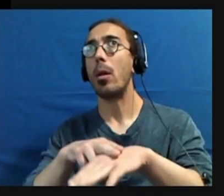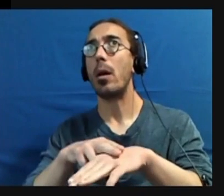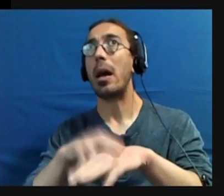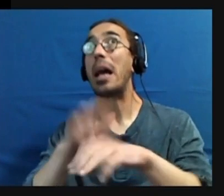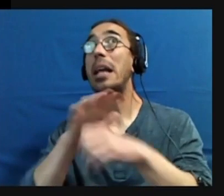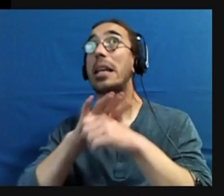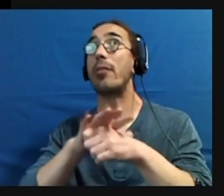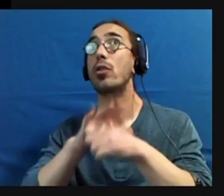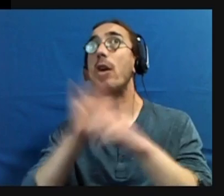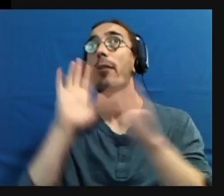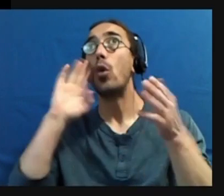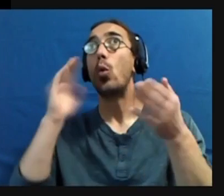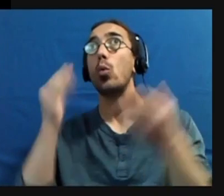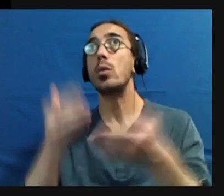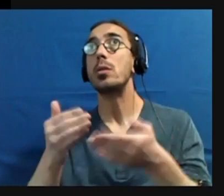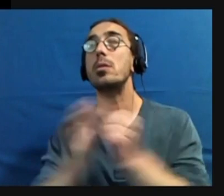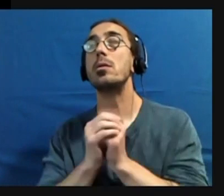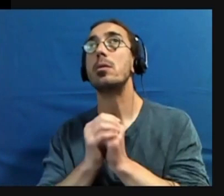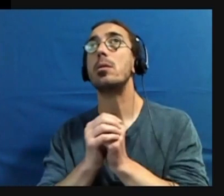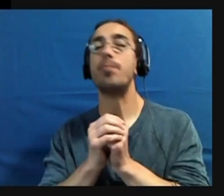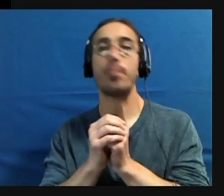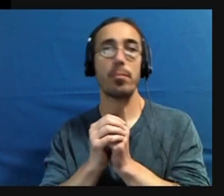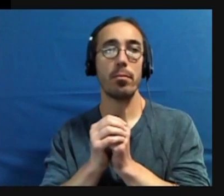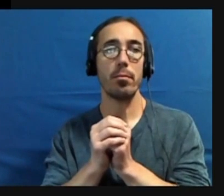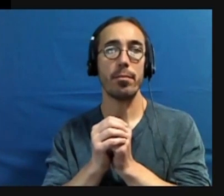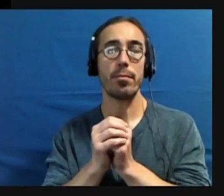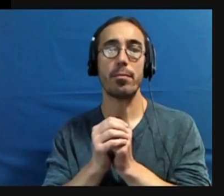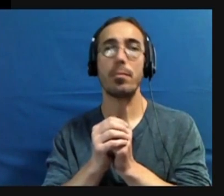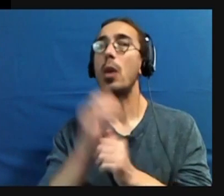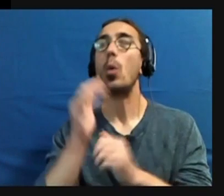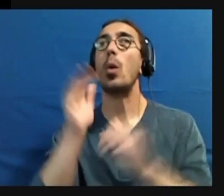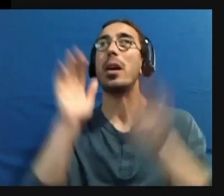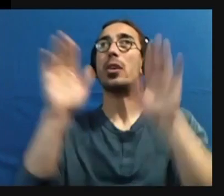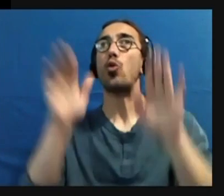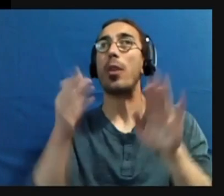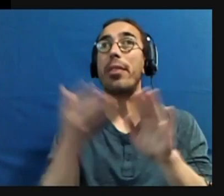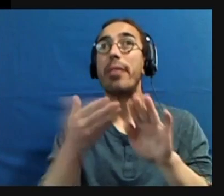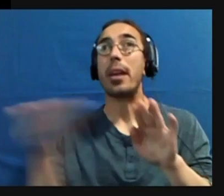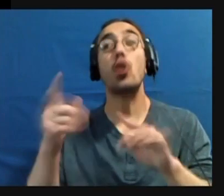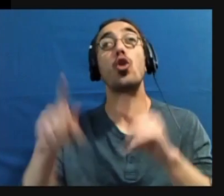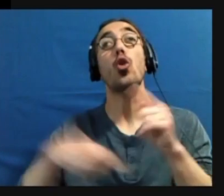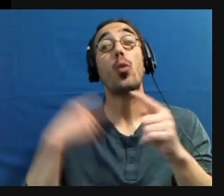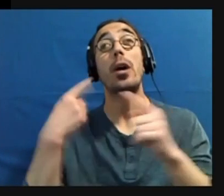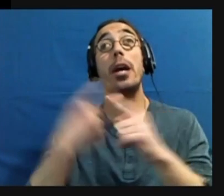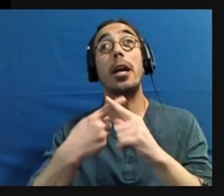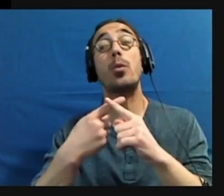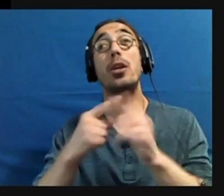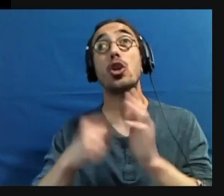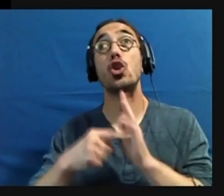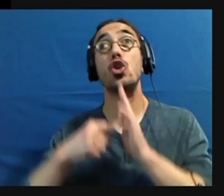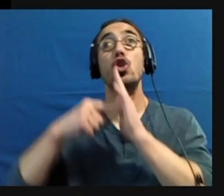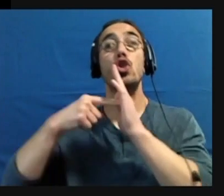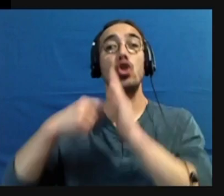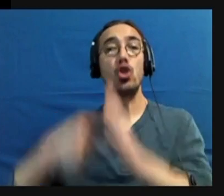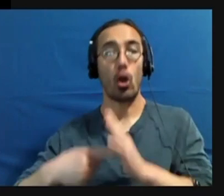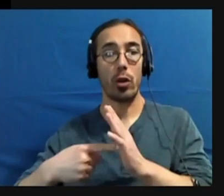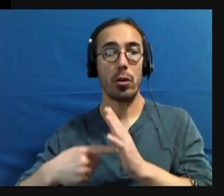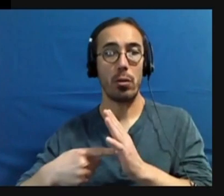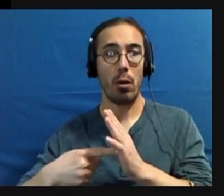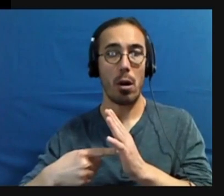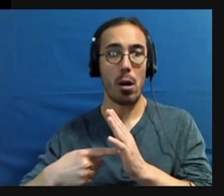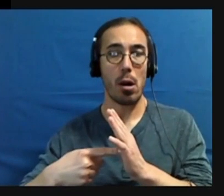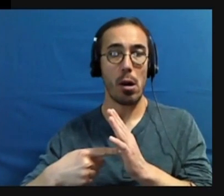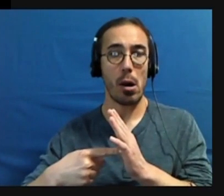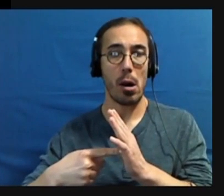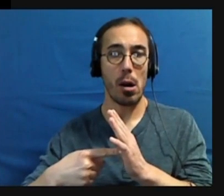or focus. And oh, this is such a lovely thing. Okay, so when we're getting into to